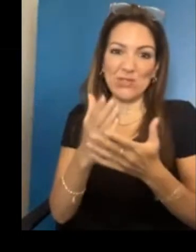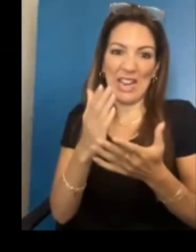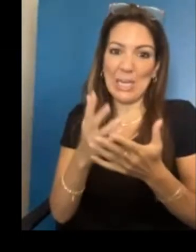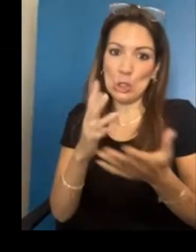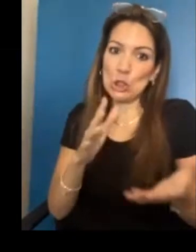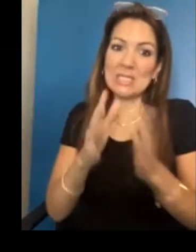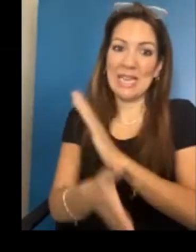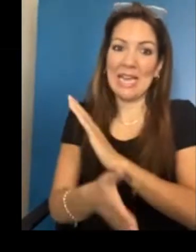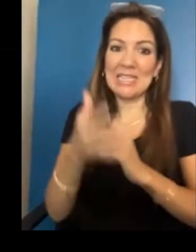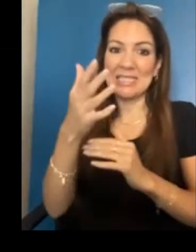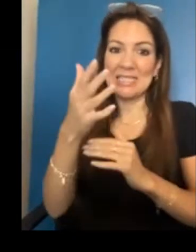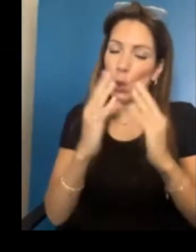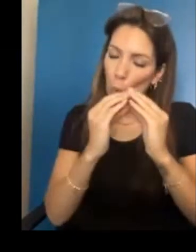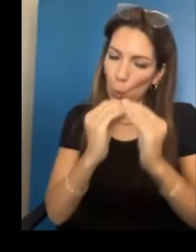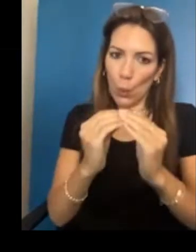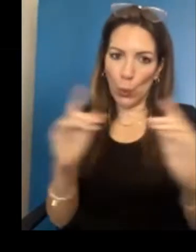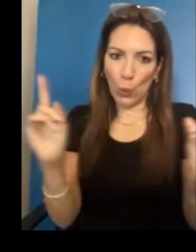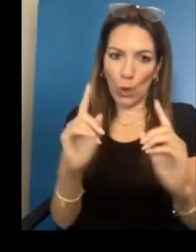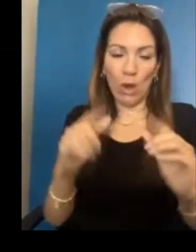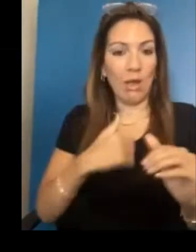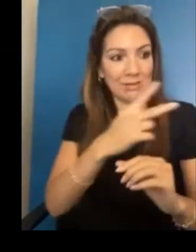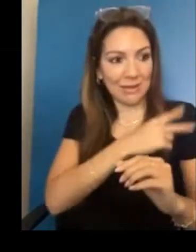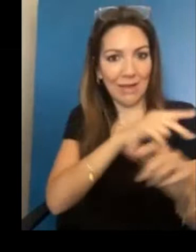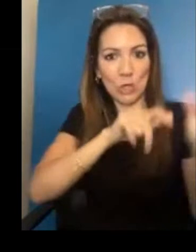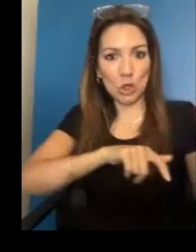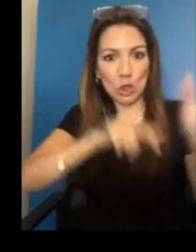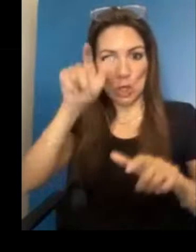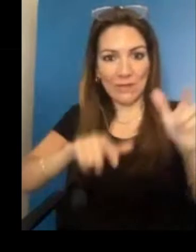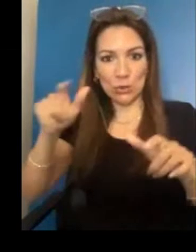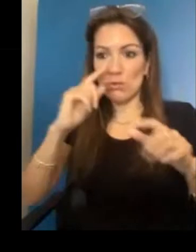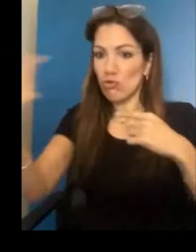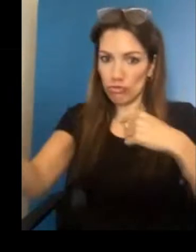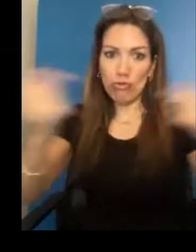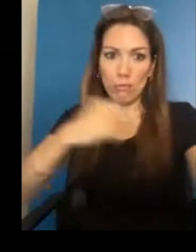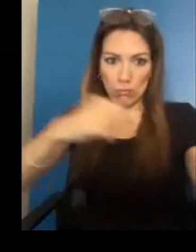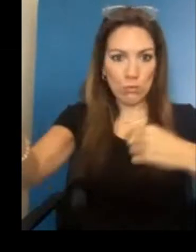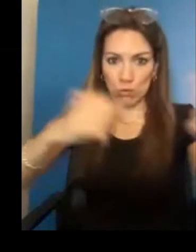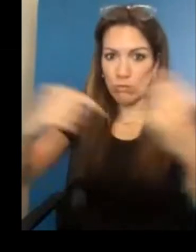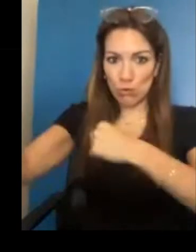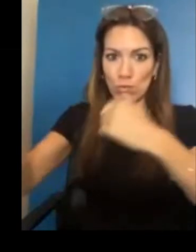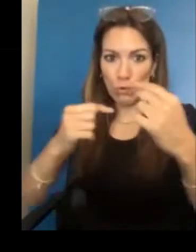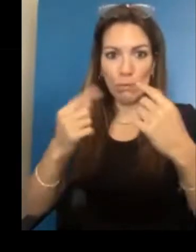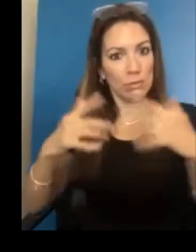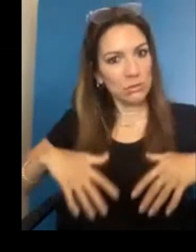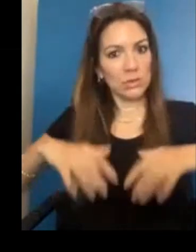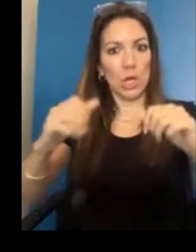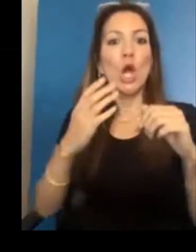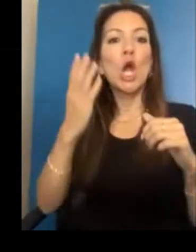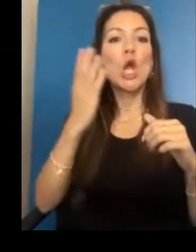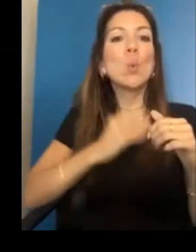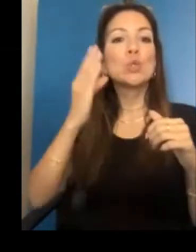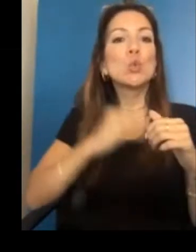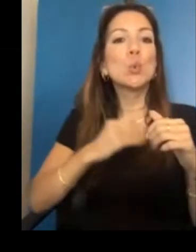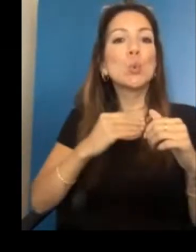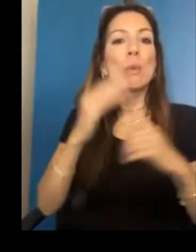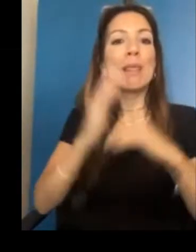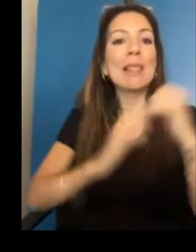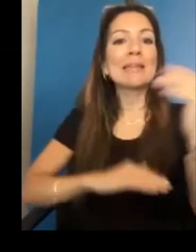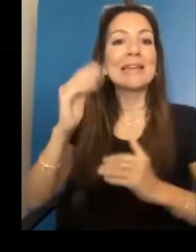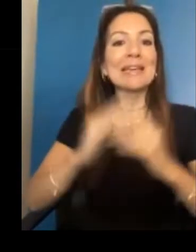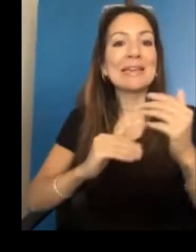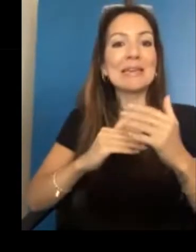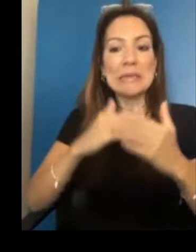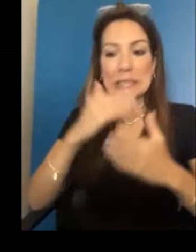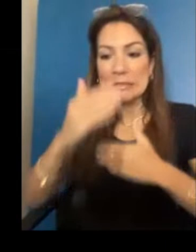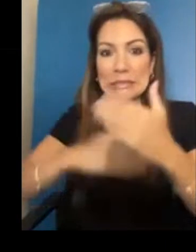worthwhile for our staff and service users to come in and start getting used to the building prior to working in it. So it's an